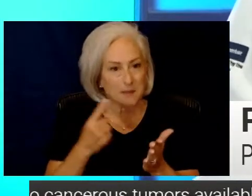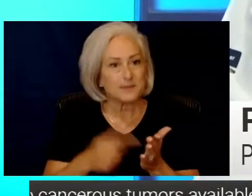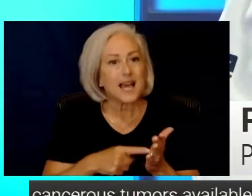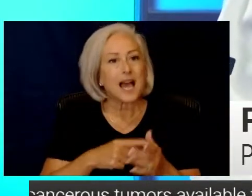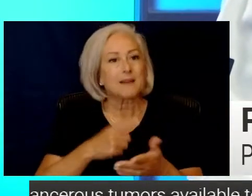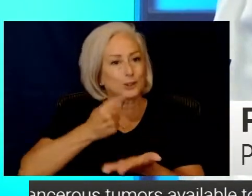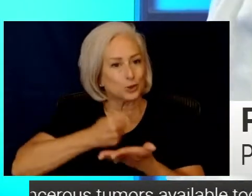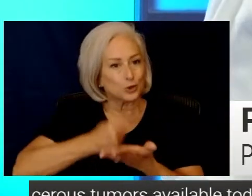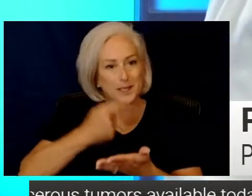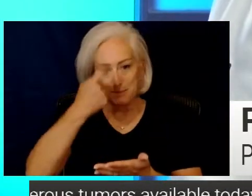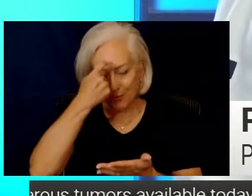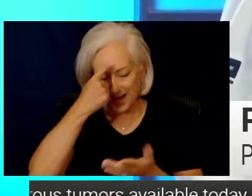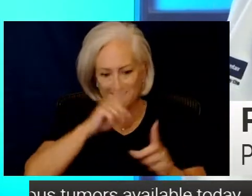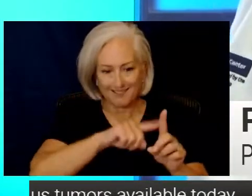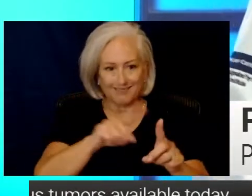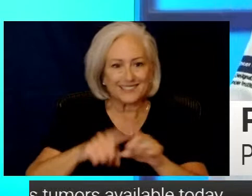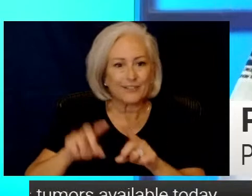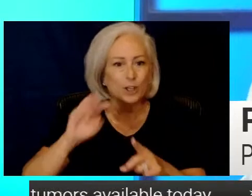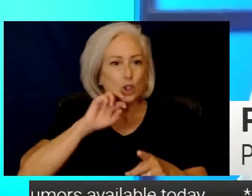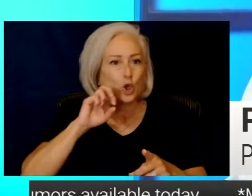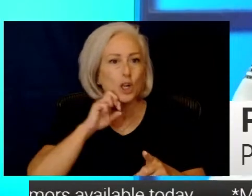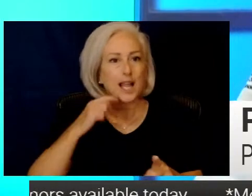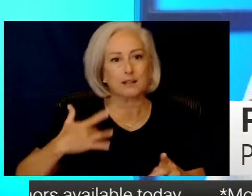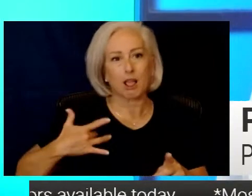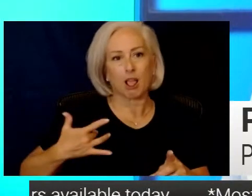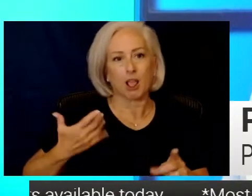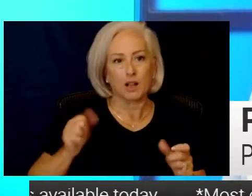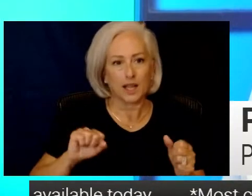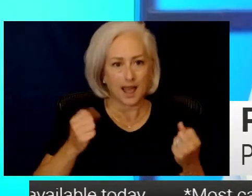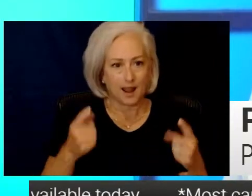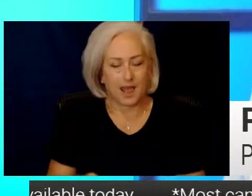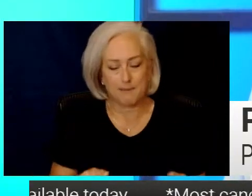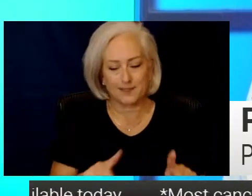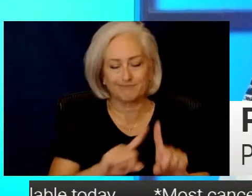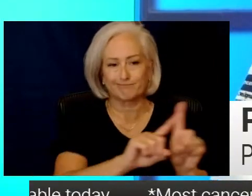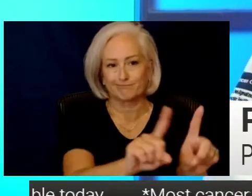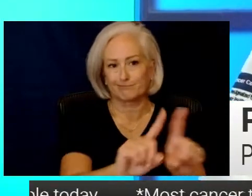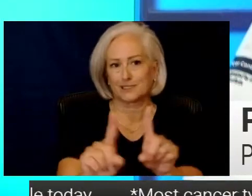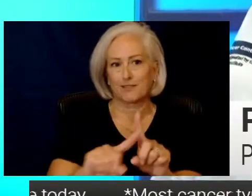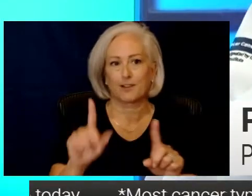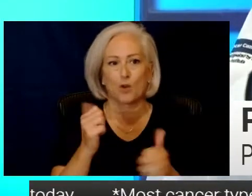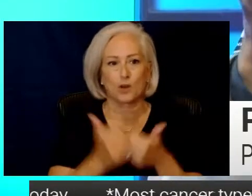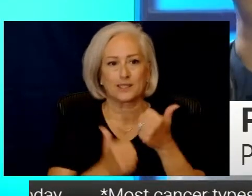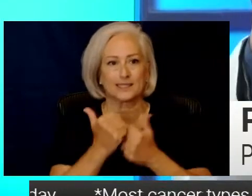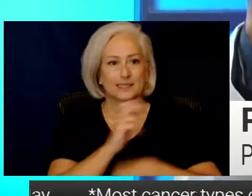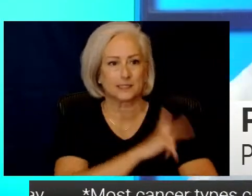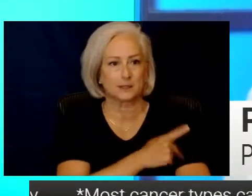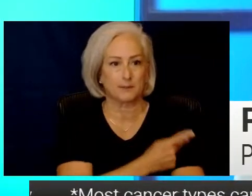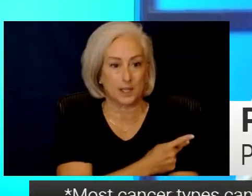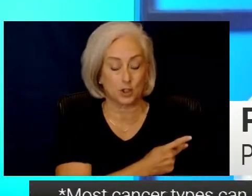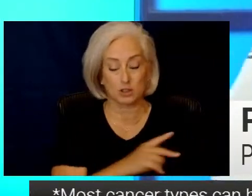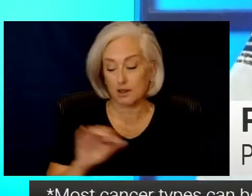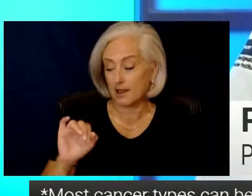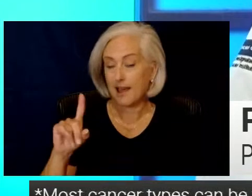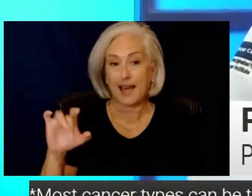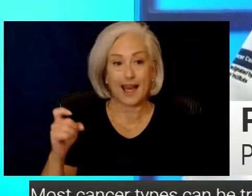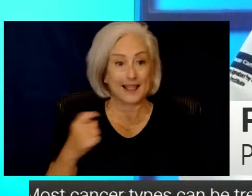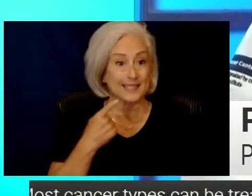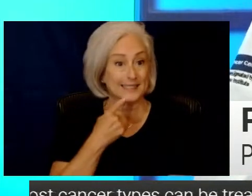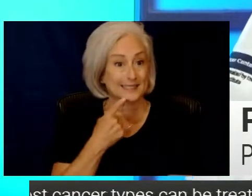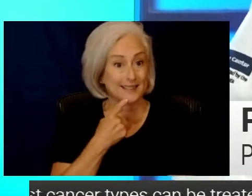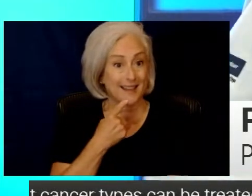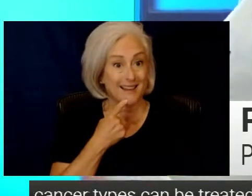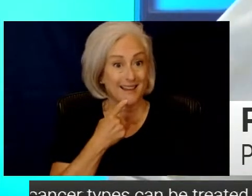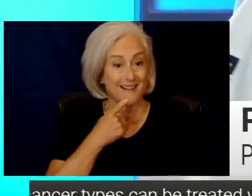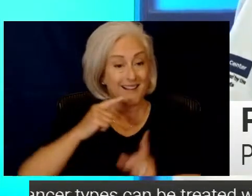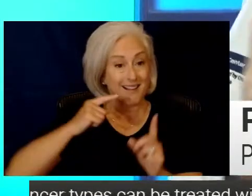so it's different for everybody. But proton therapy, as the patients, as Alex said, really the beam itself has no sensation,